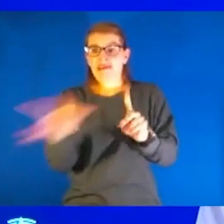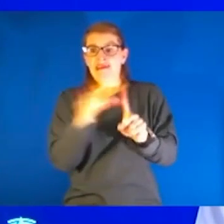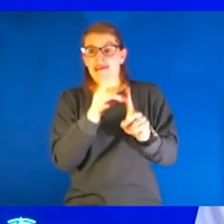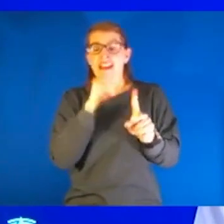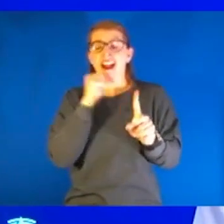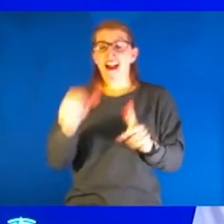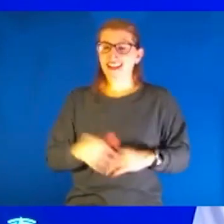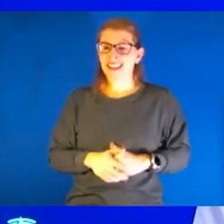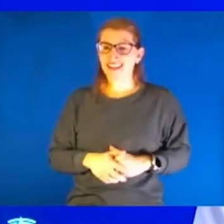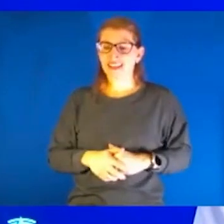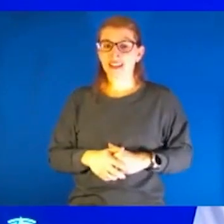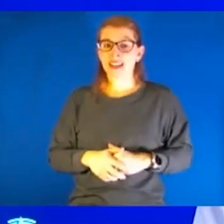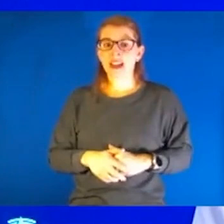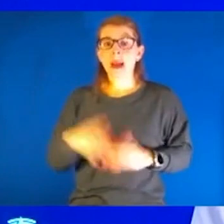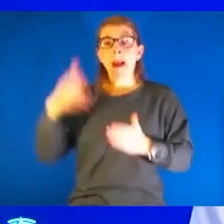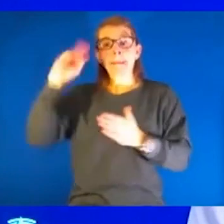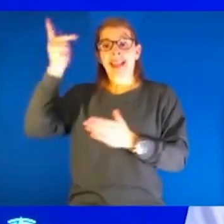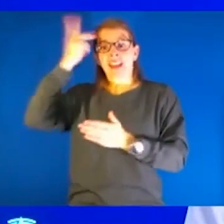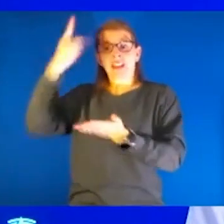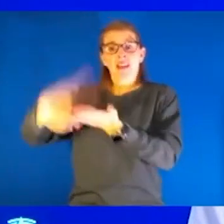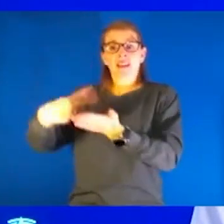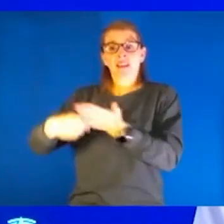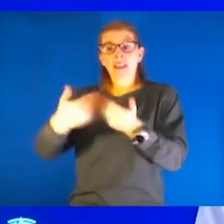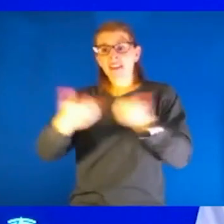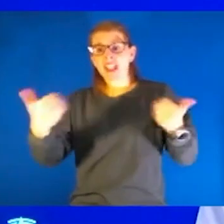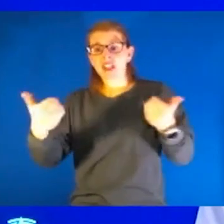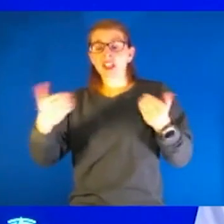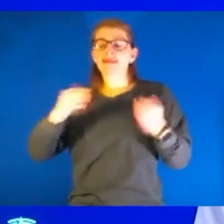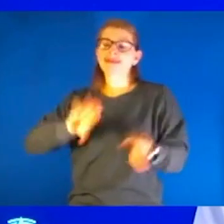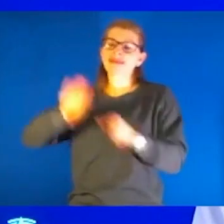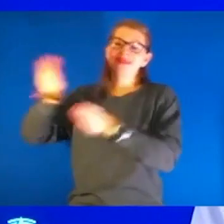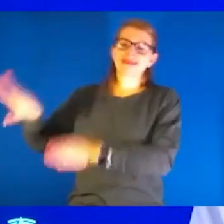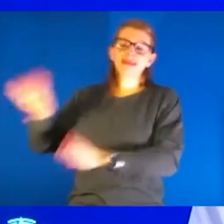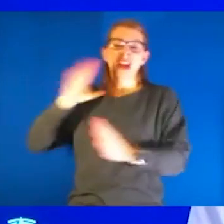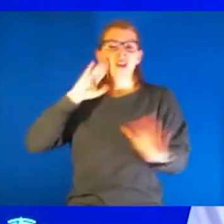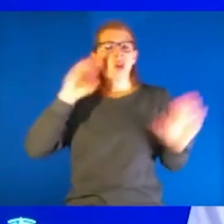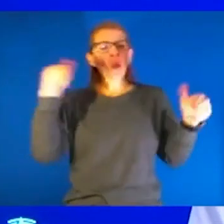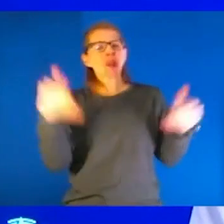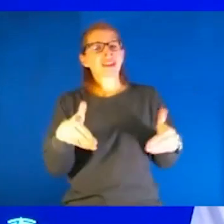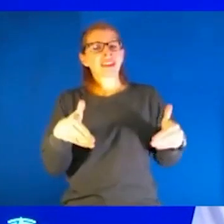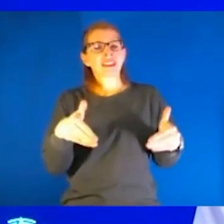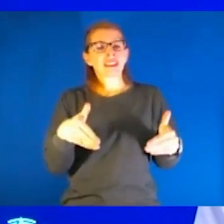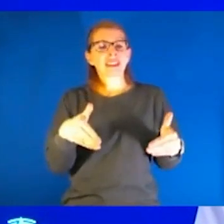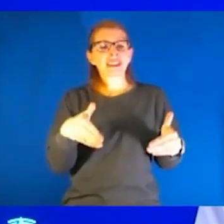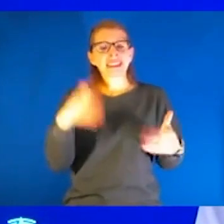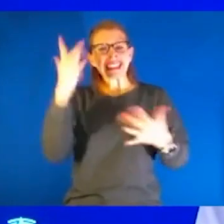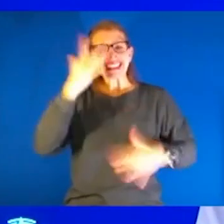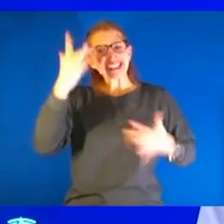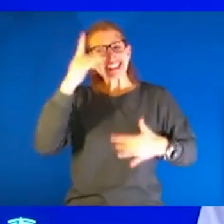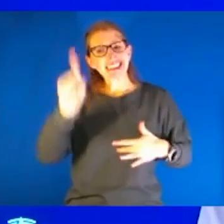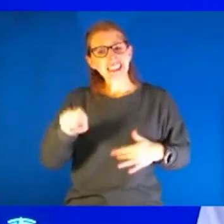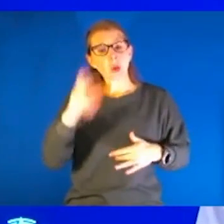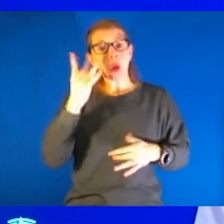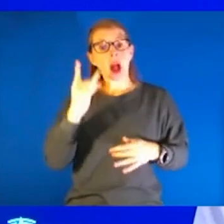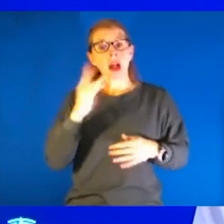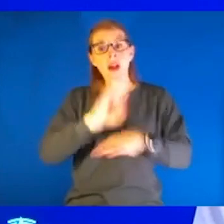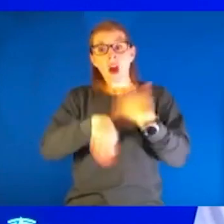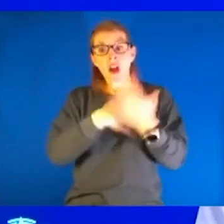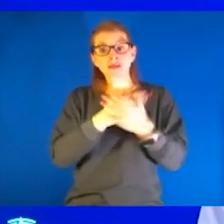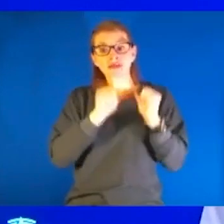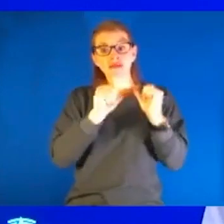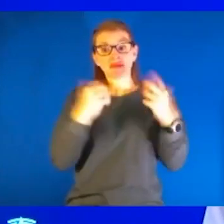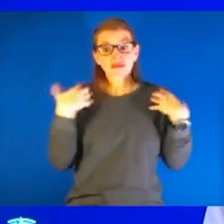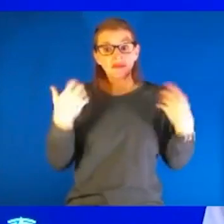the political divisions and focus on this disease so that we can keep everybody healthy, because we know that